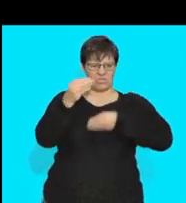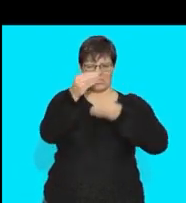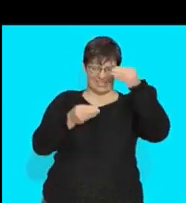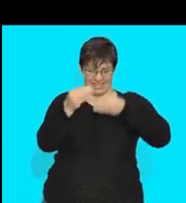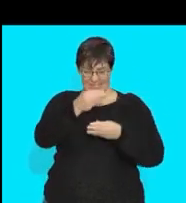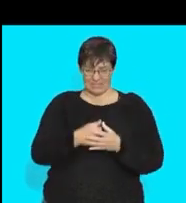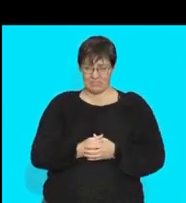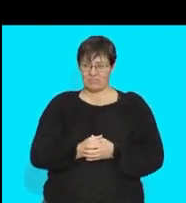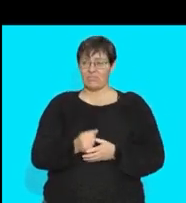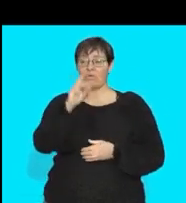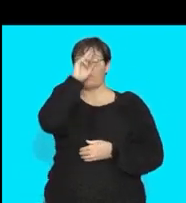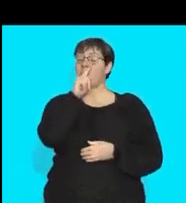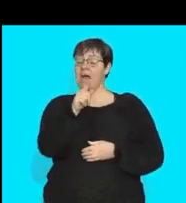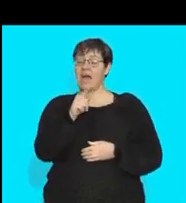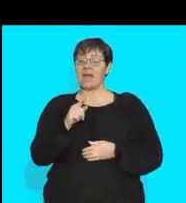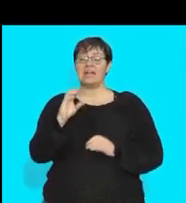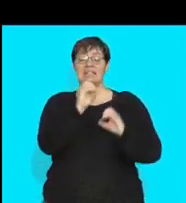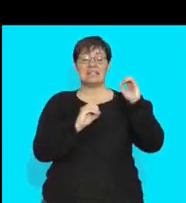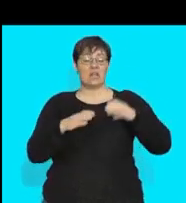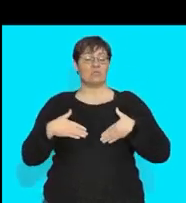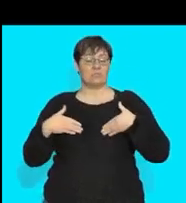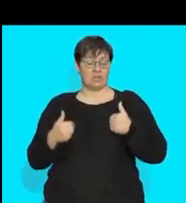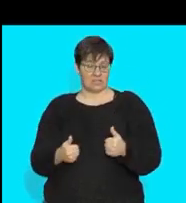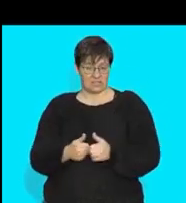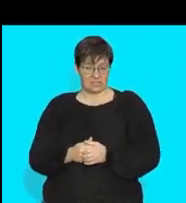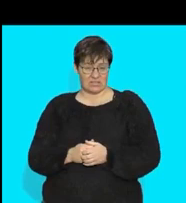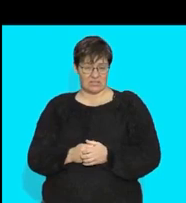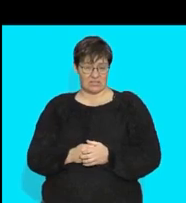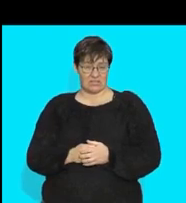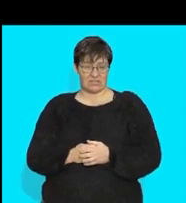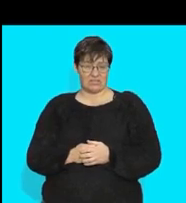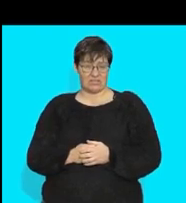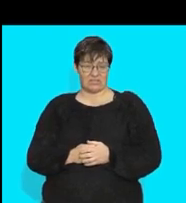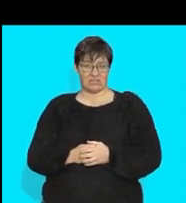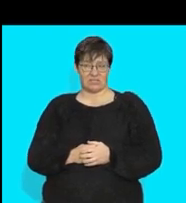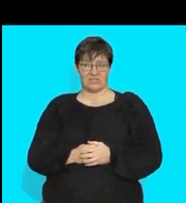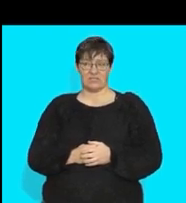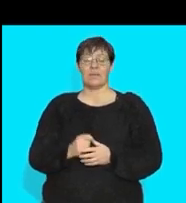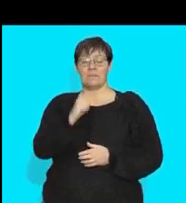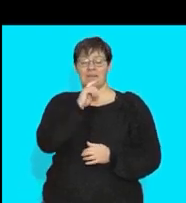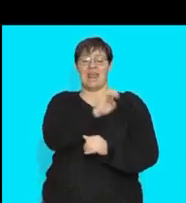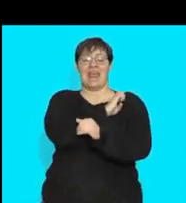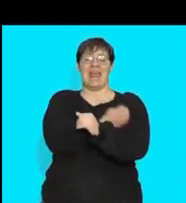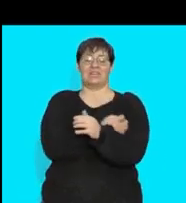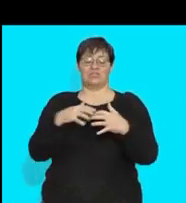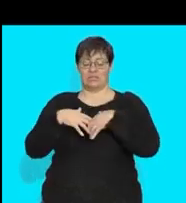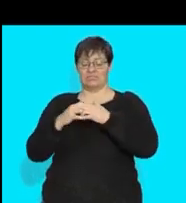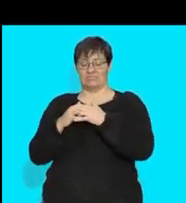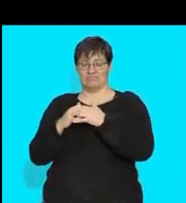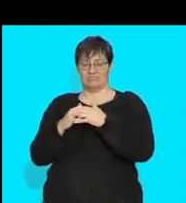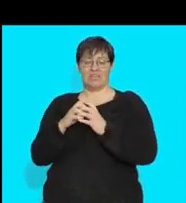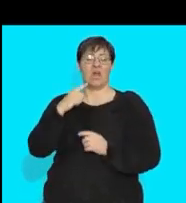Please remember that cellular respiration is when we are going to make energy, right? We take